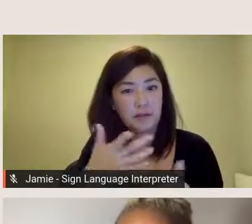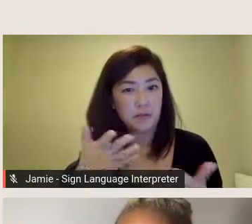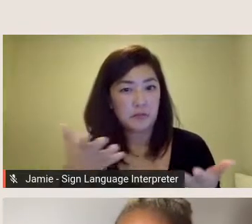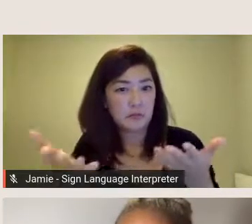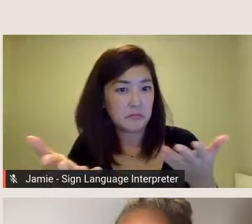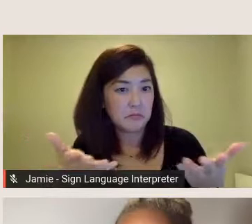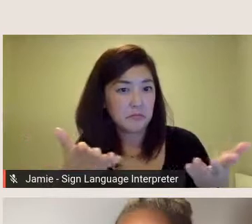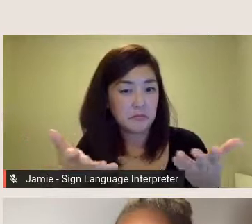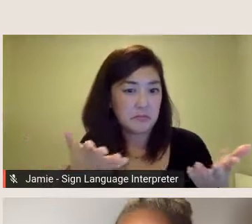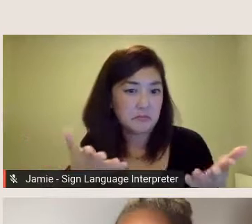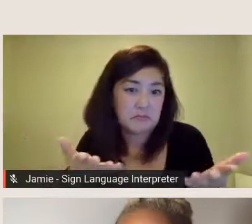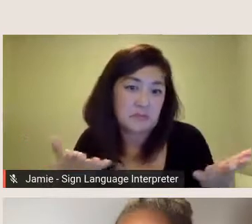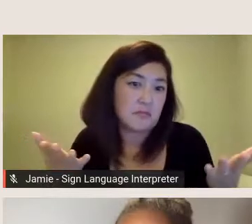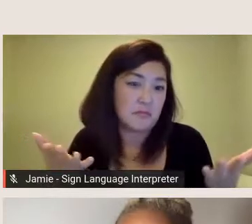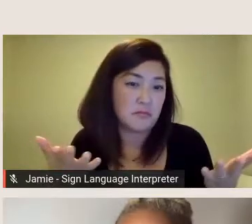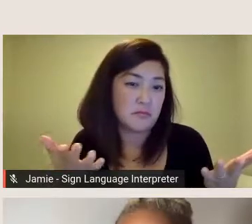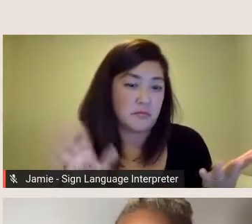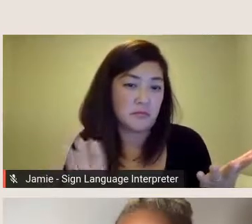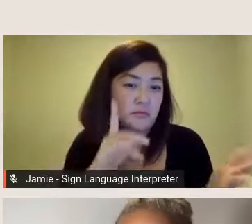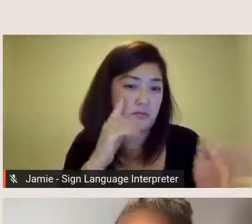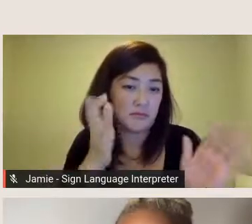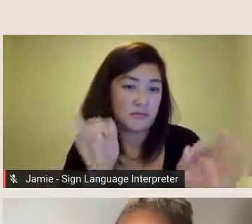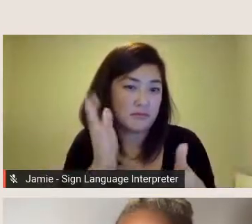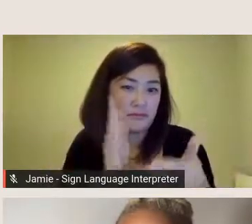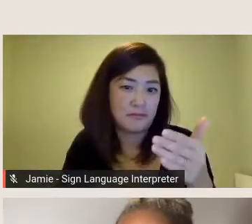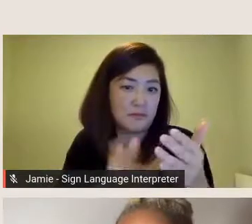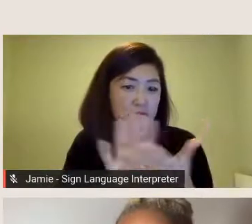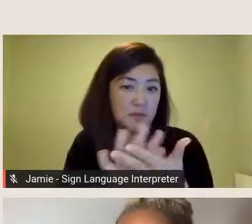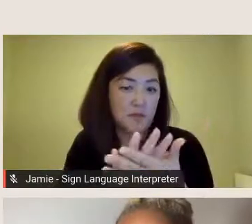ultimately what you draw from the story, I think.